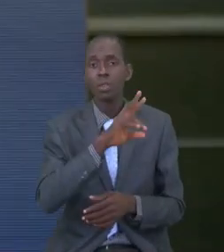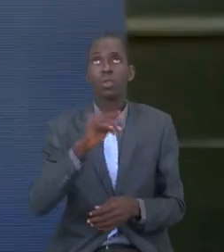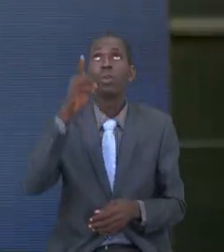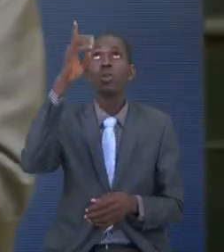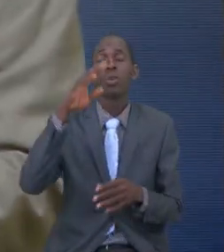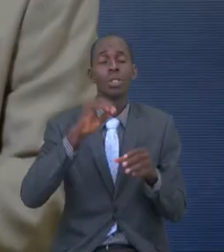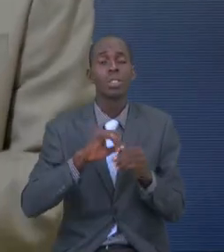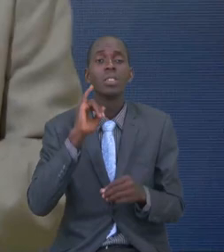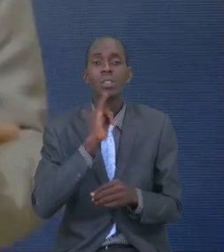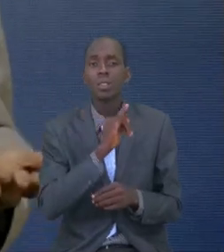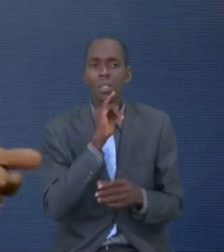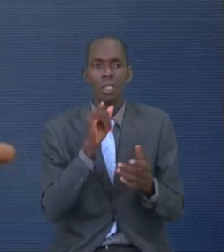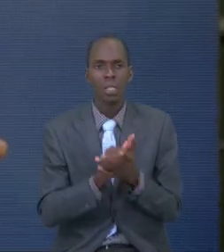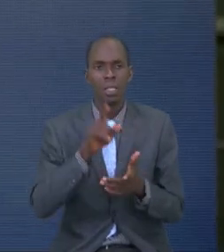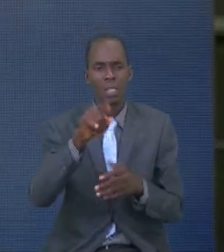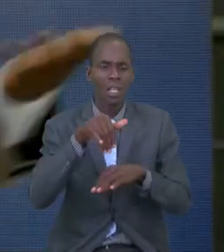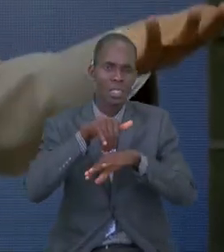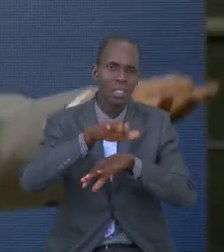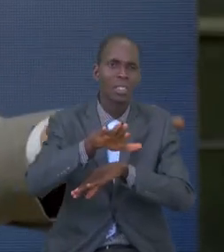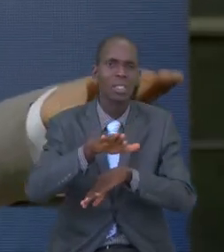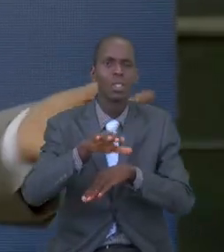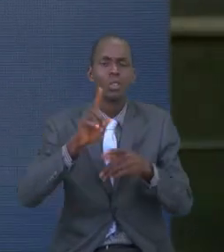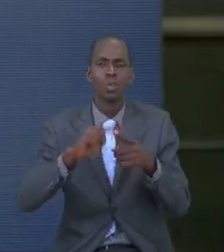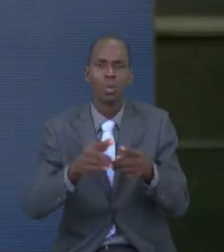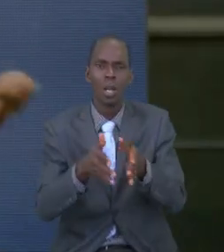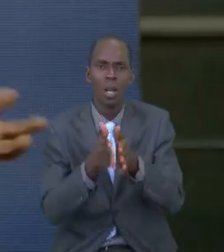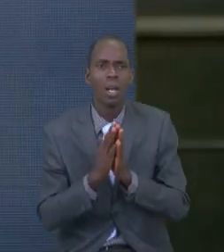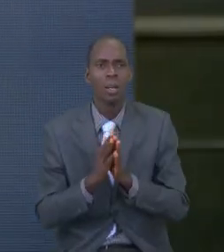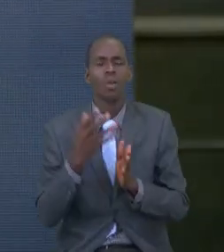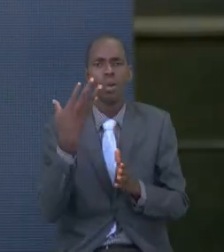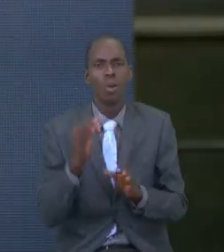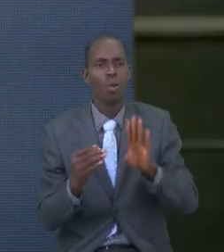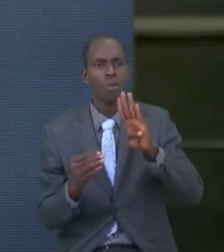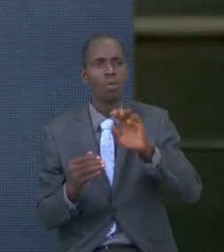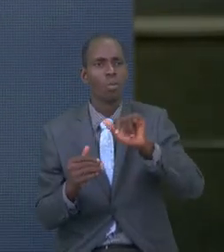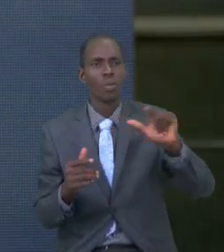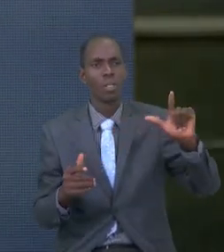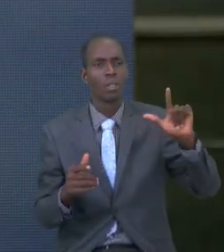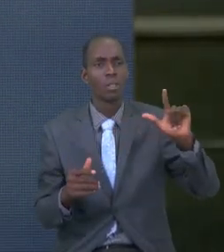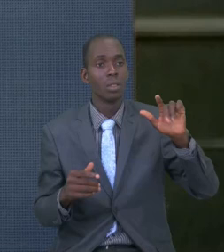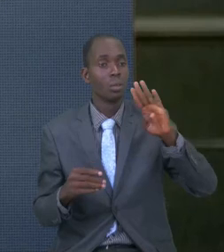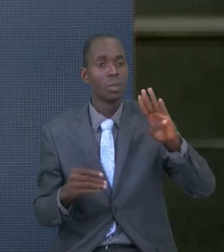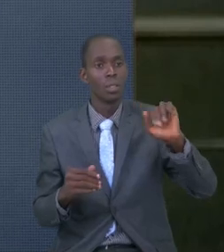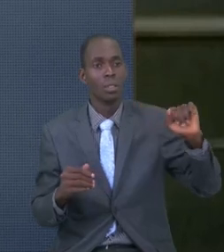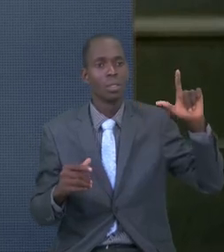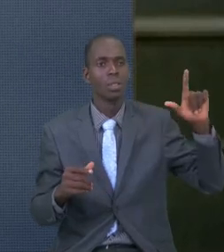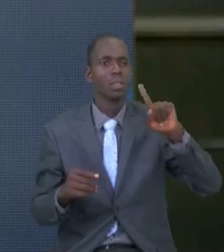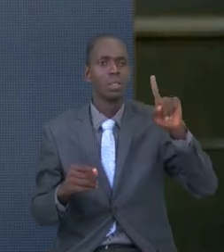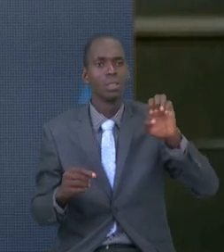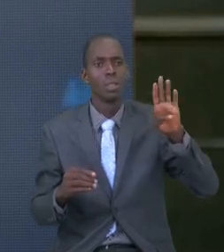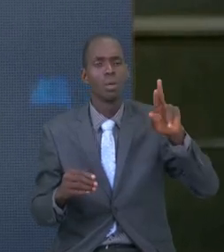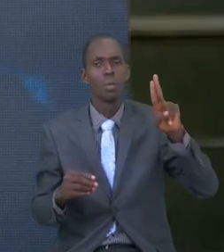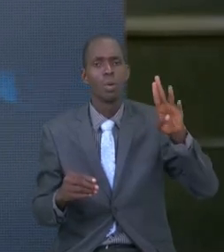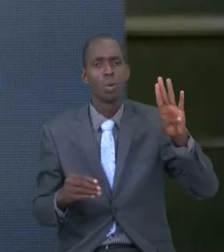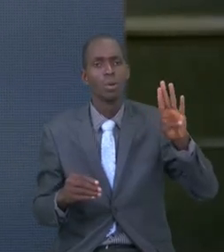thou sendest to inquire of Beelzebub, the God of Ekron?